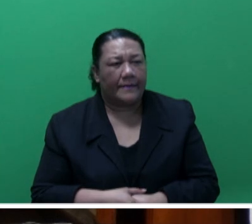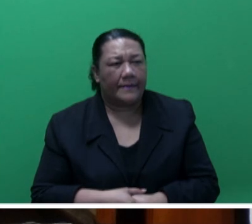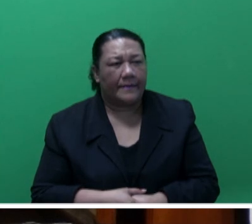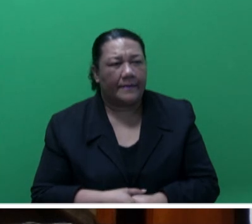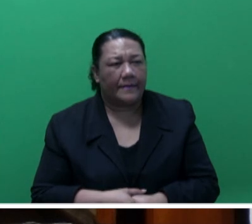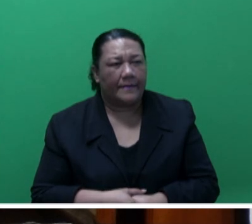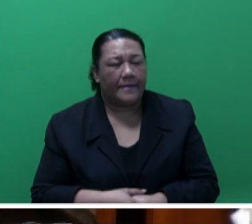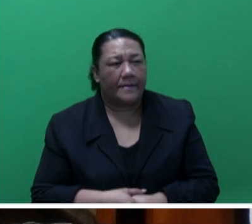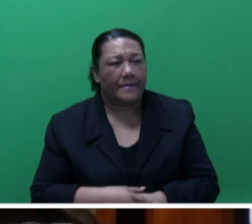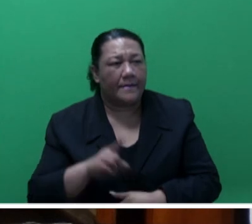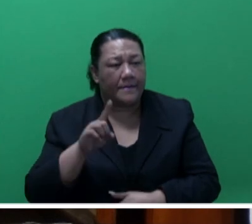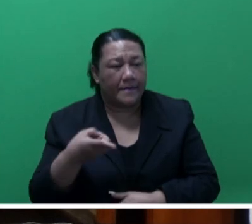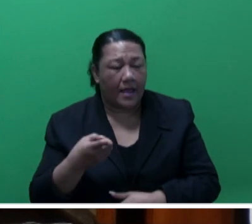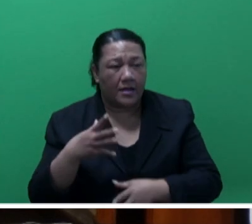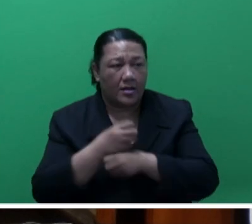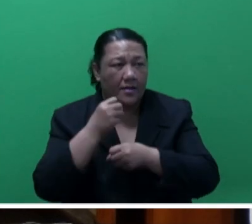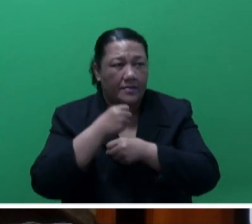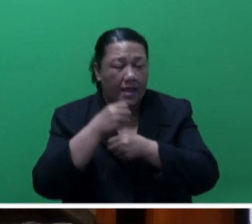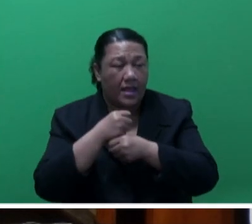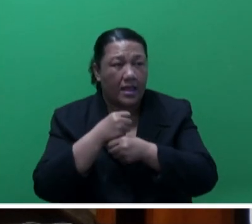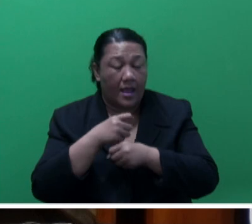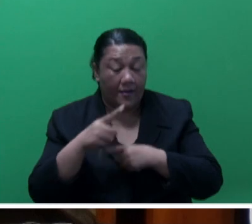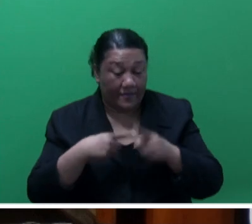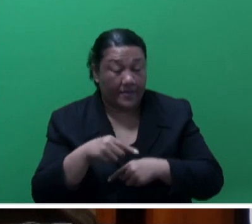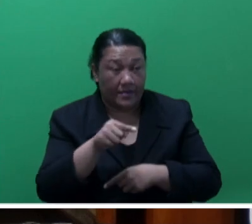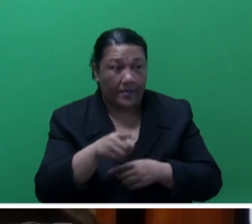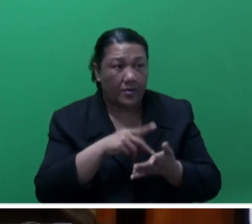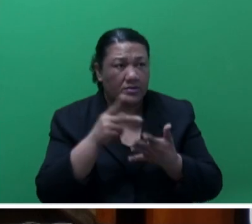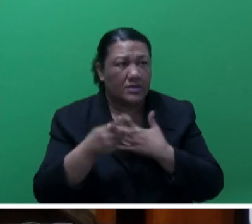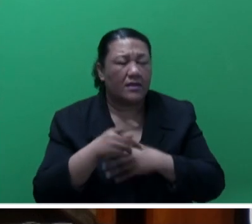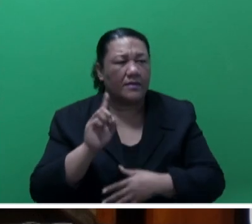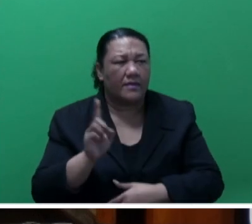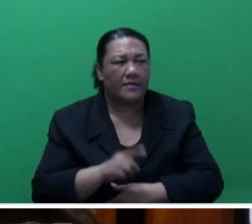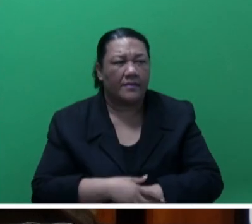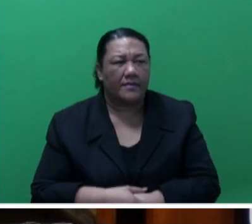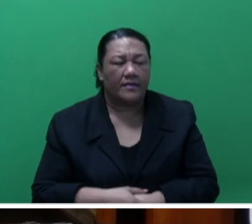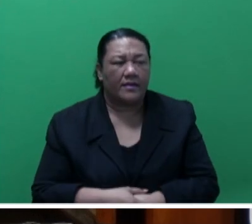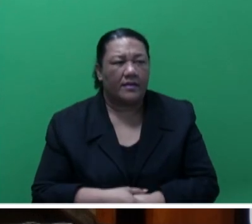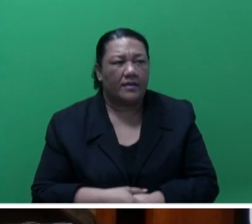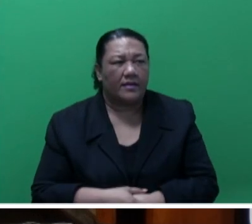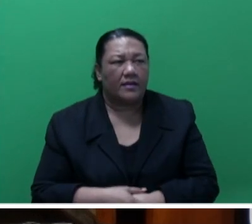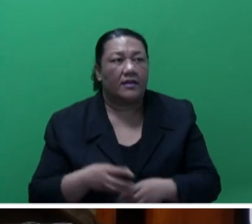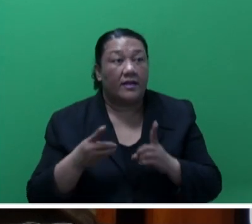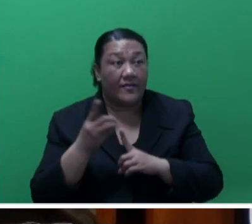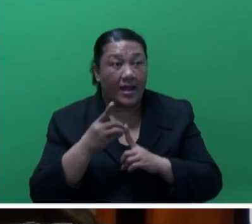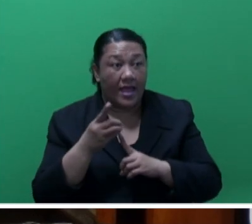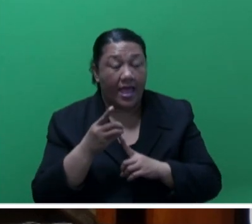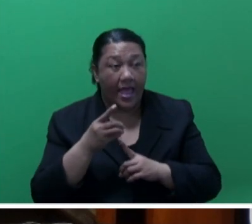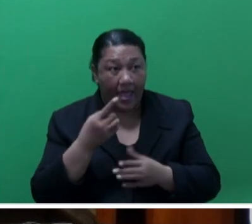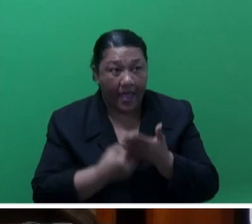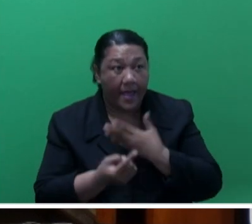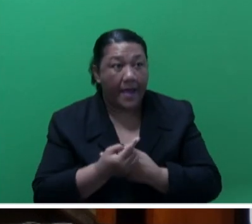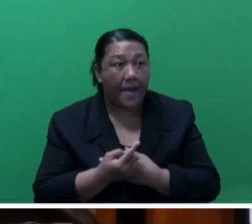But by way of an update, Madam Deputy Speaker, that development that was undertaken by government